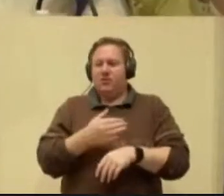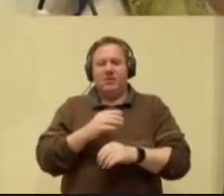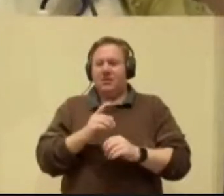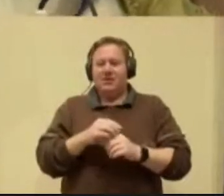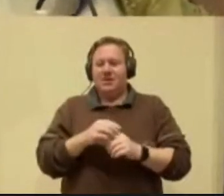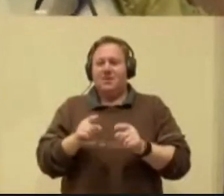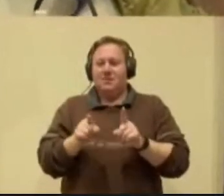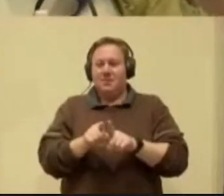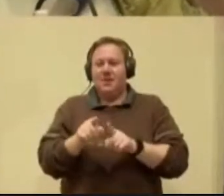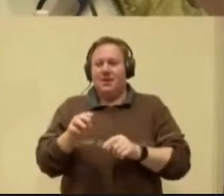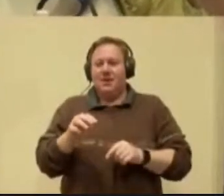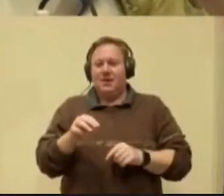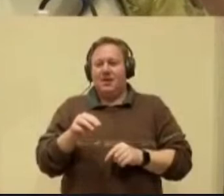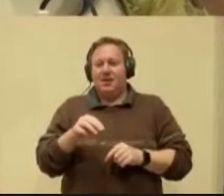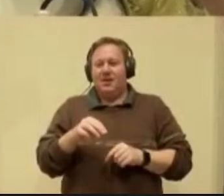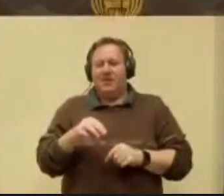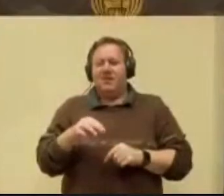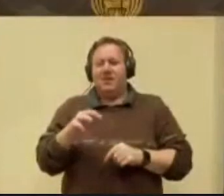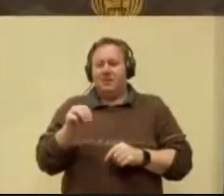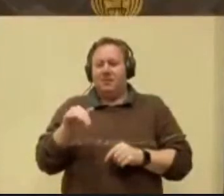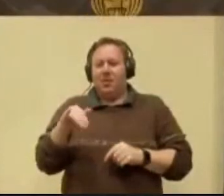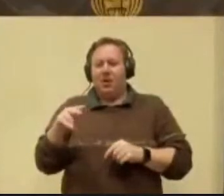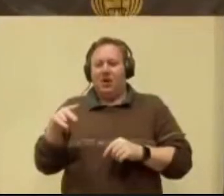the platform is yo majora